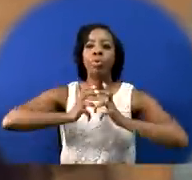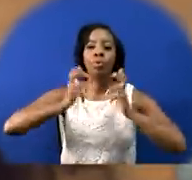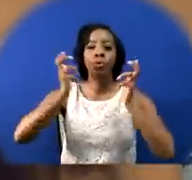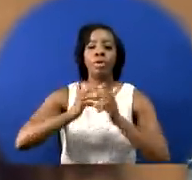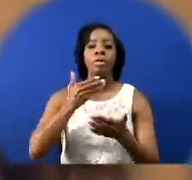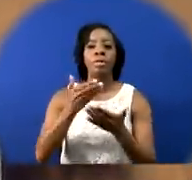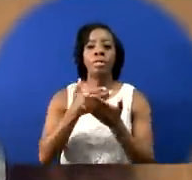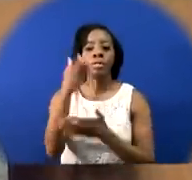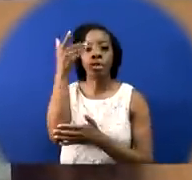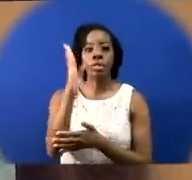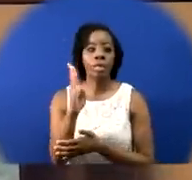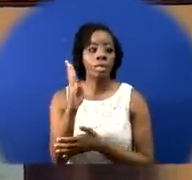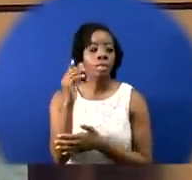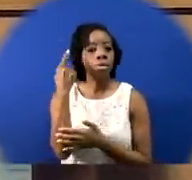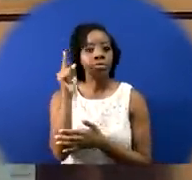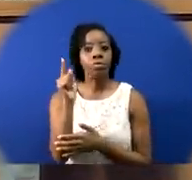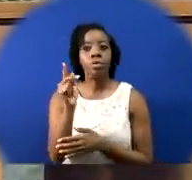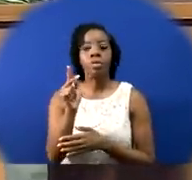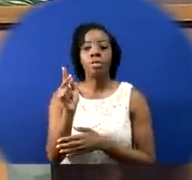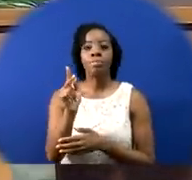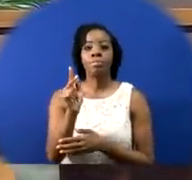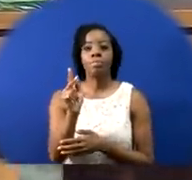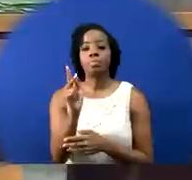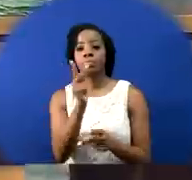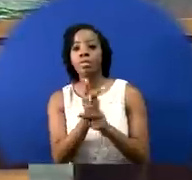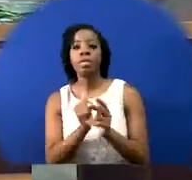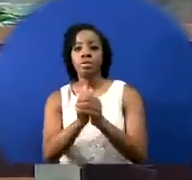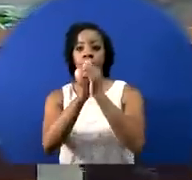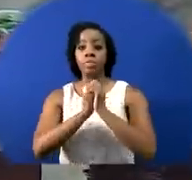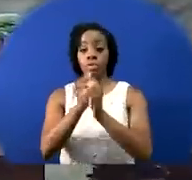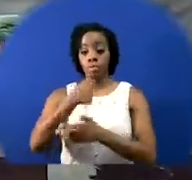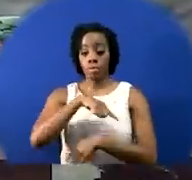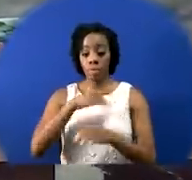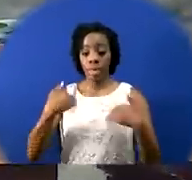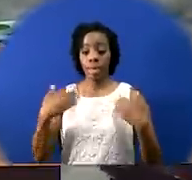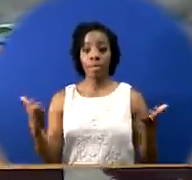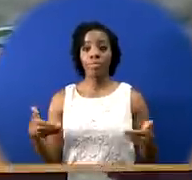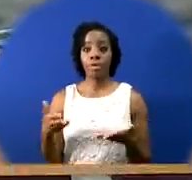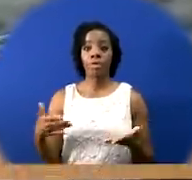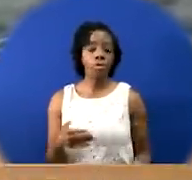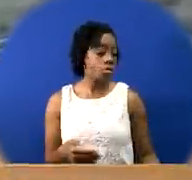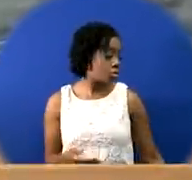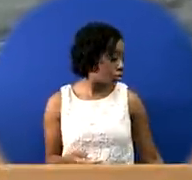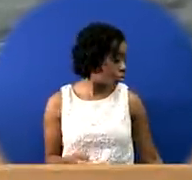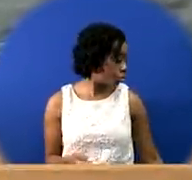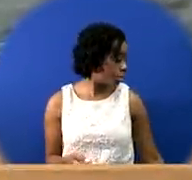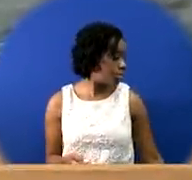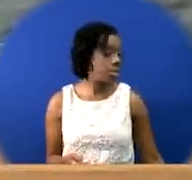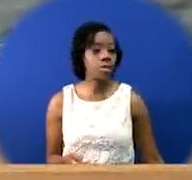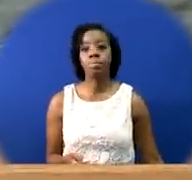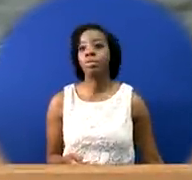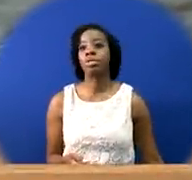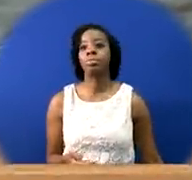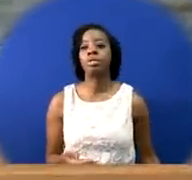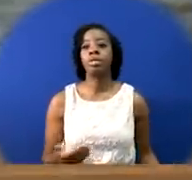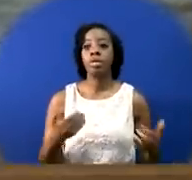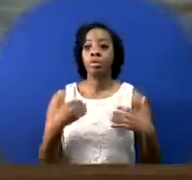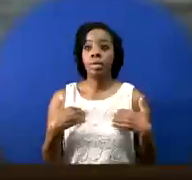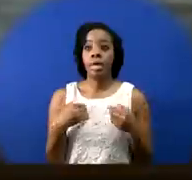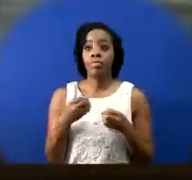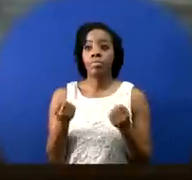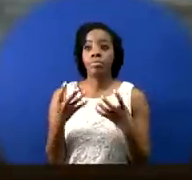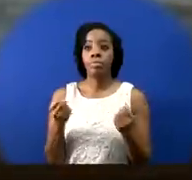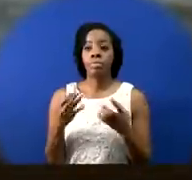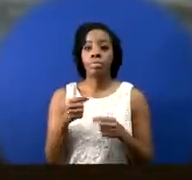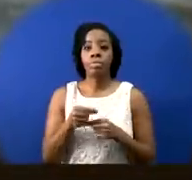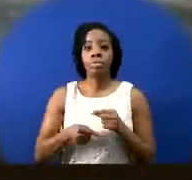God for the kind of worship that we have at Wheeler Avenue Baptist Church. We always say that we're an intentionally intergenerational